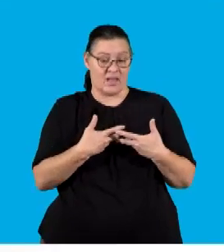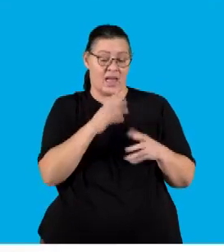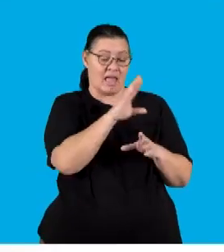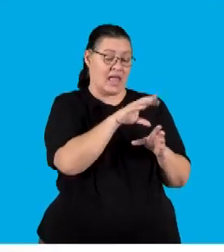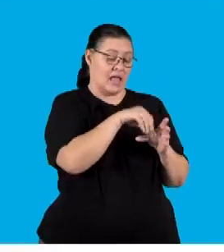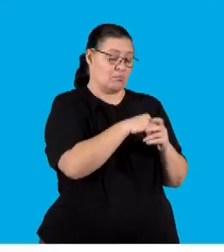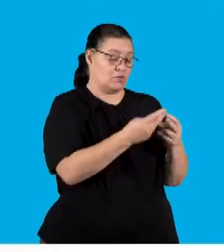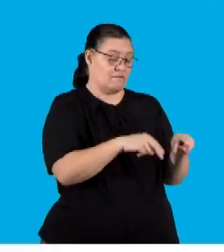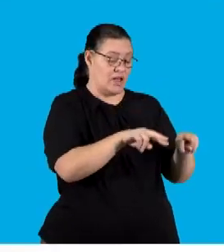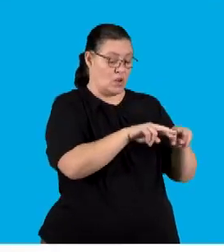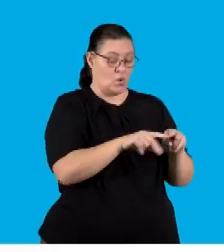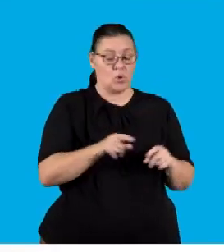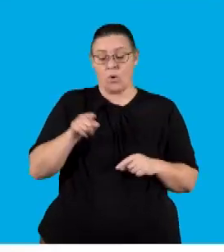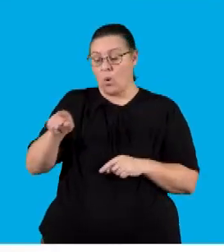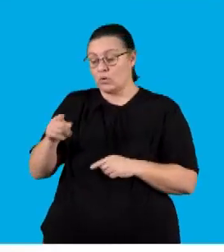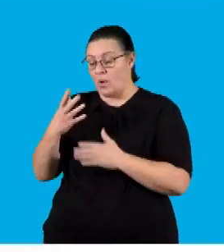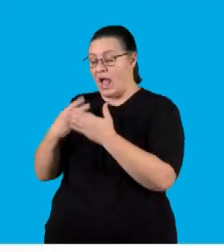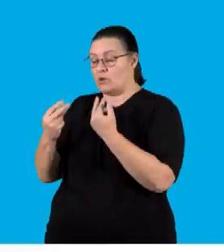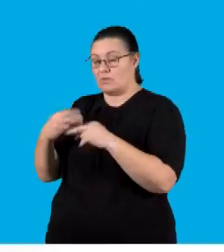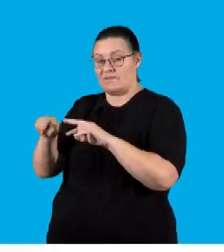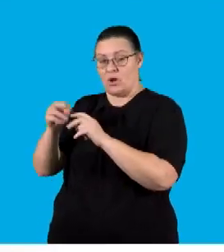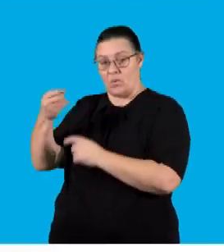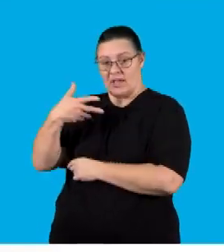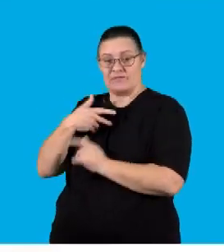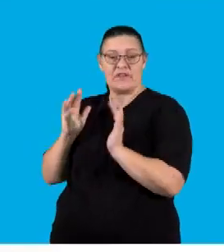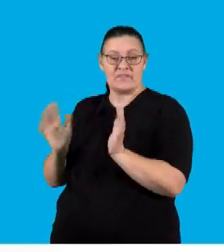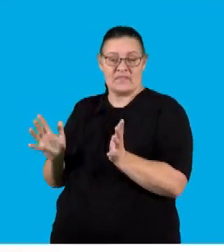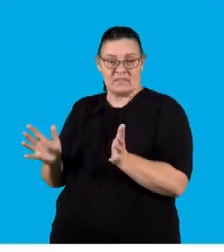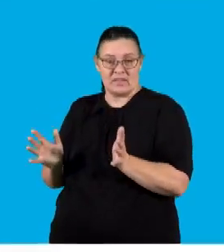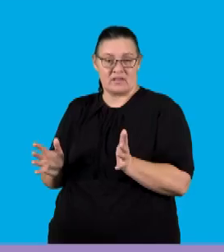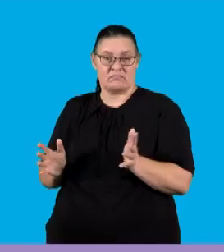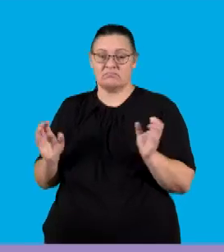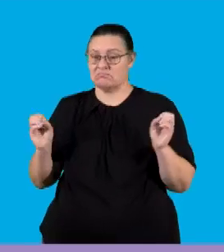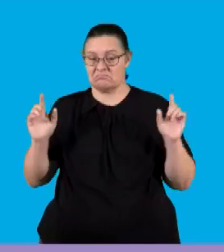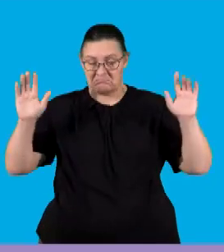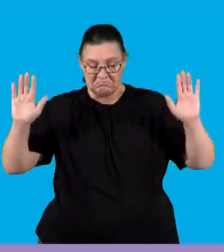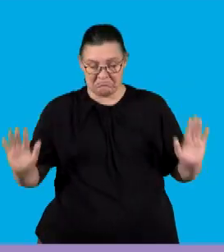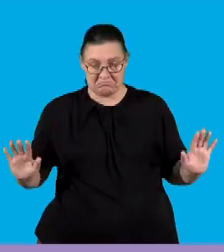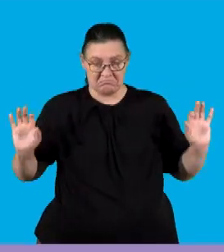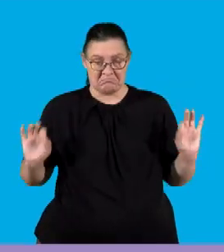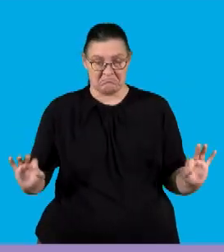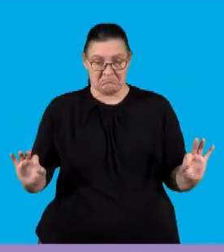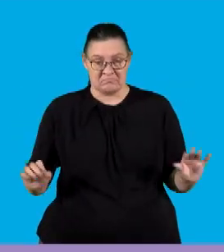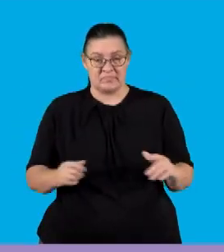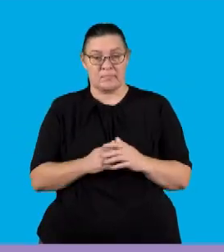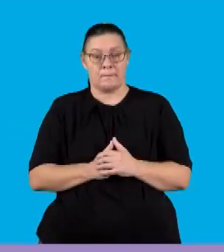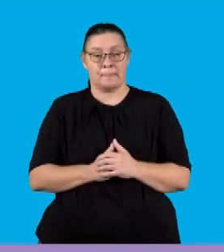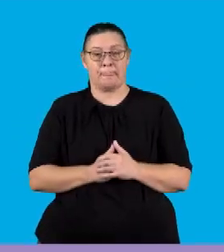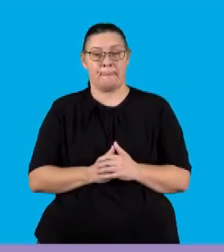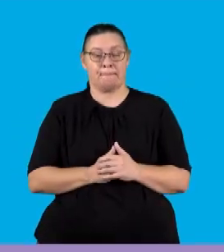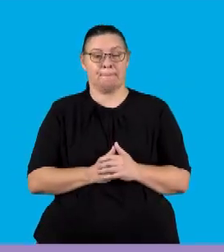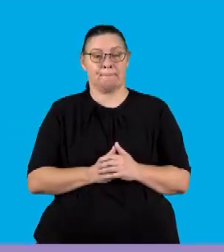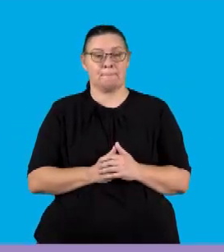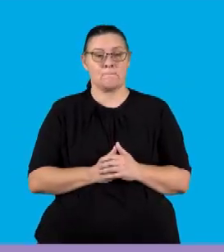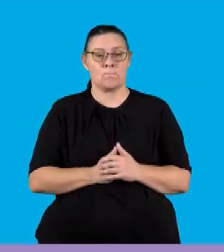the input values and the output values. So nothing is missing there. We have all those numbers.